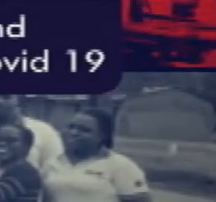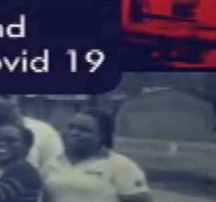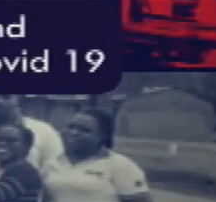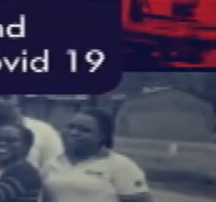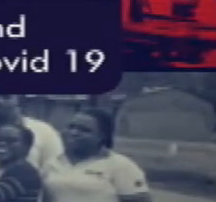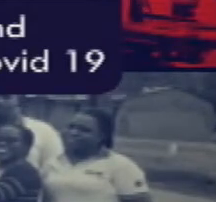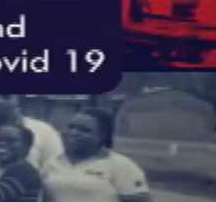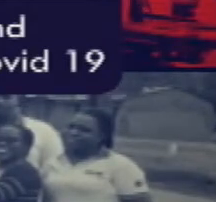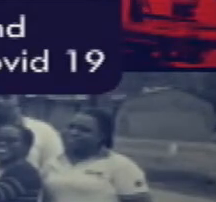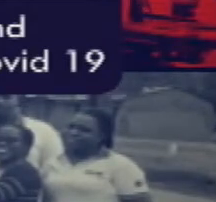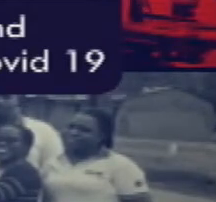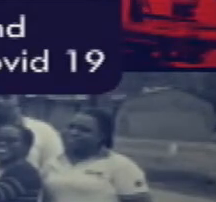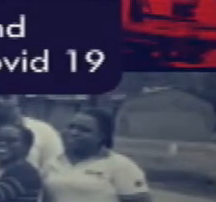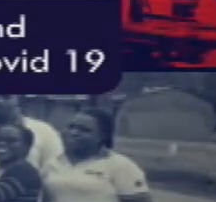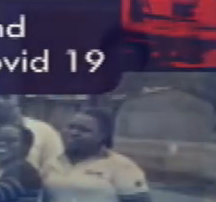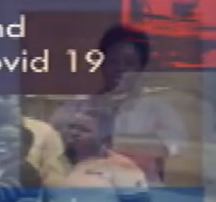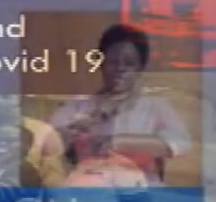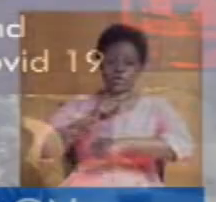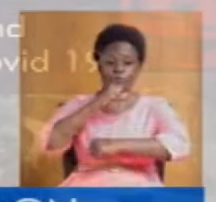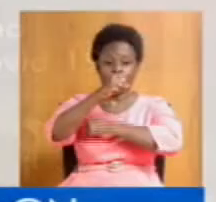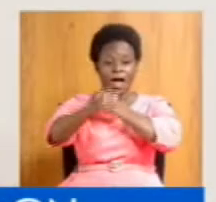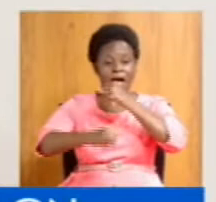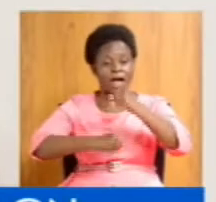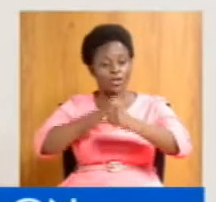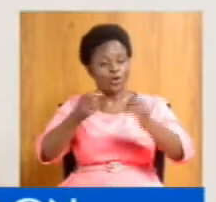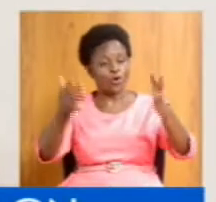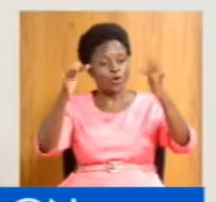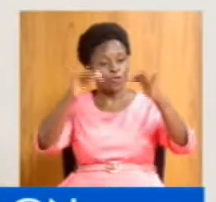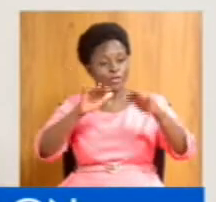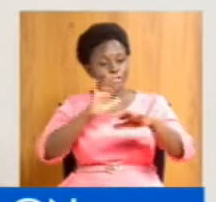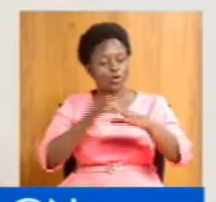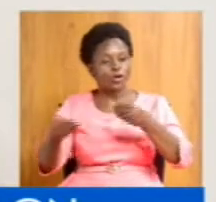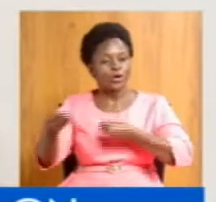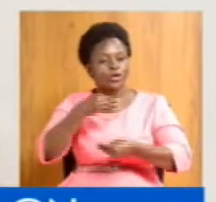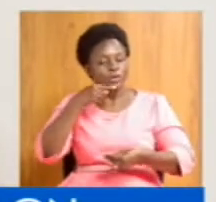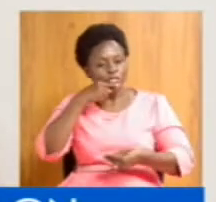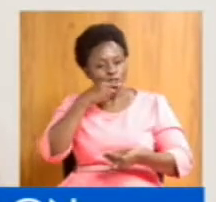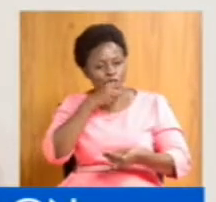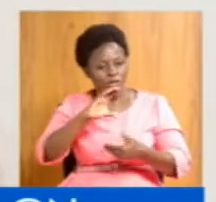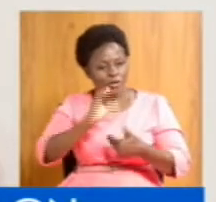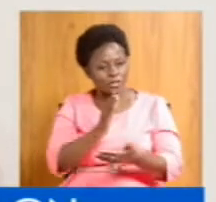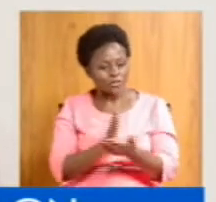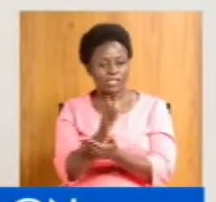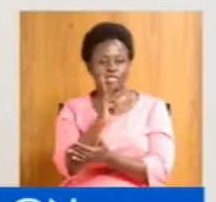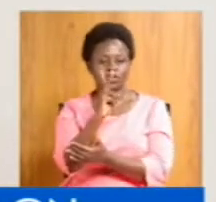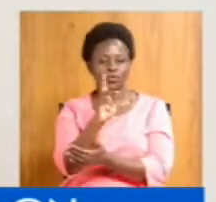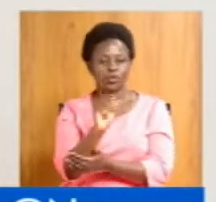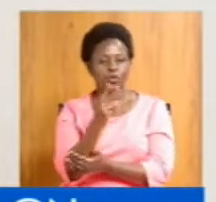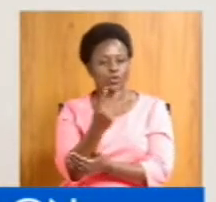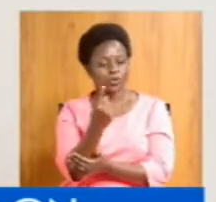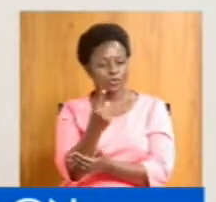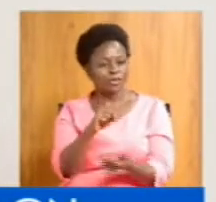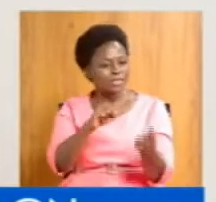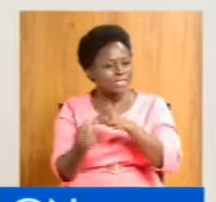Our second day of the annual National Conference on Economic, Social and Cultural Rights 2021. We've just